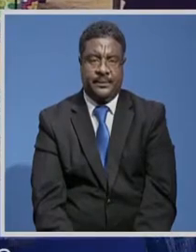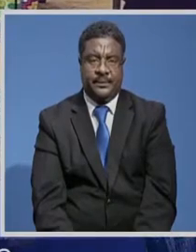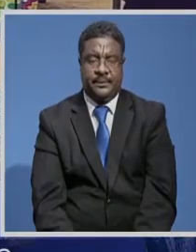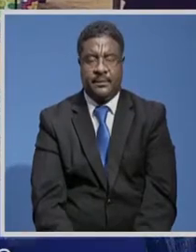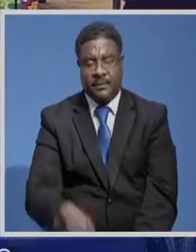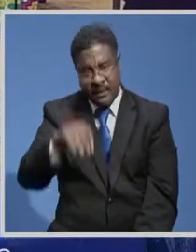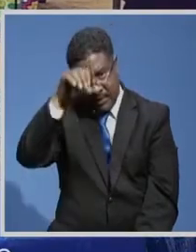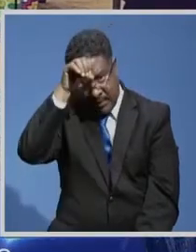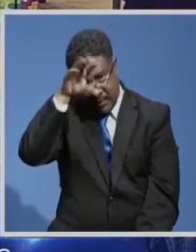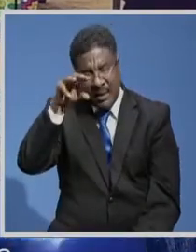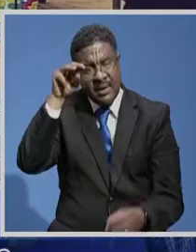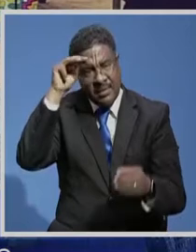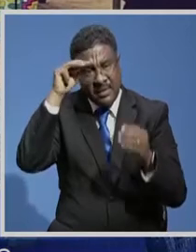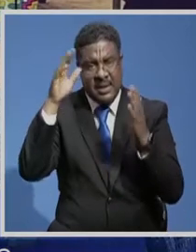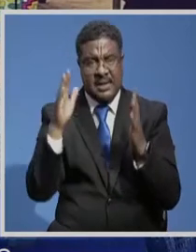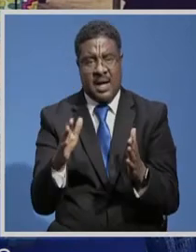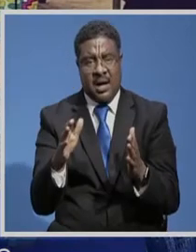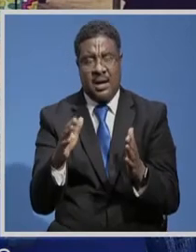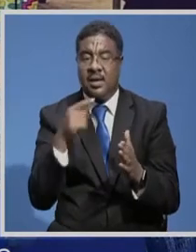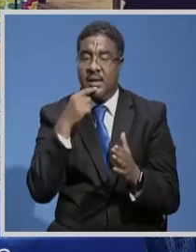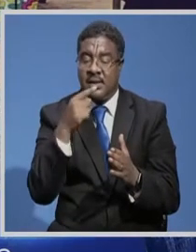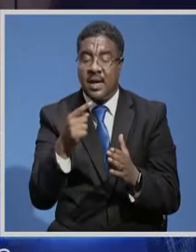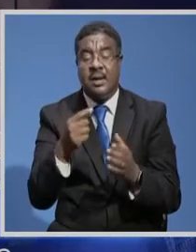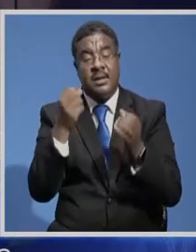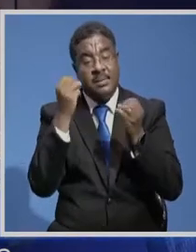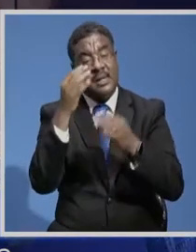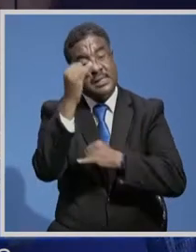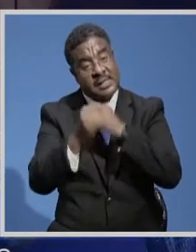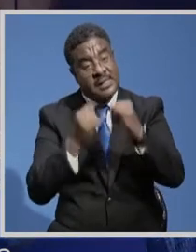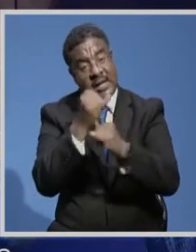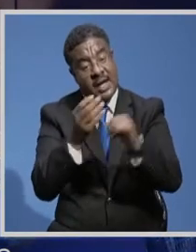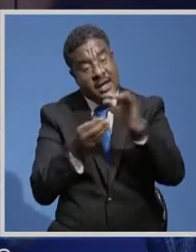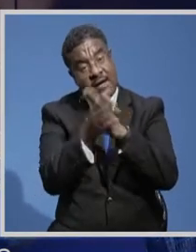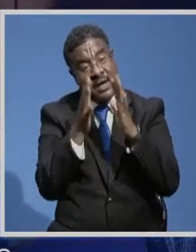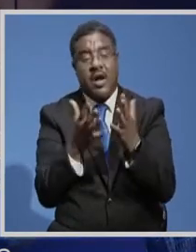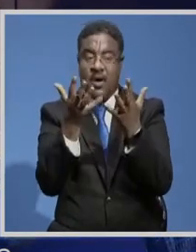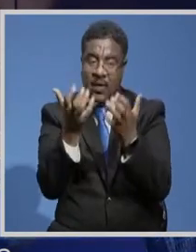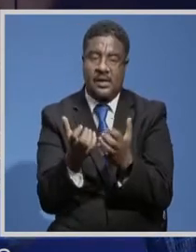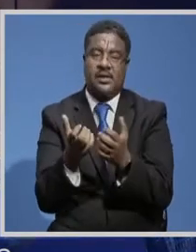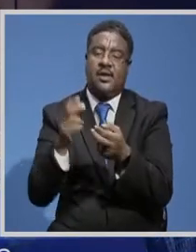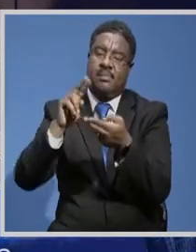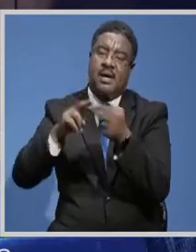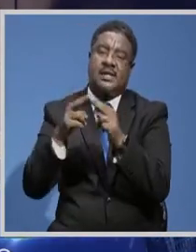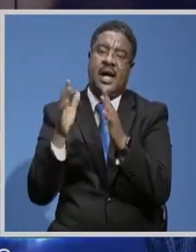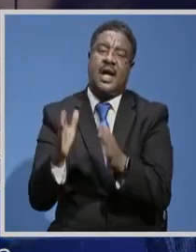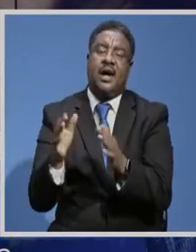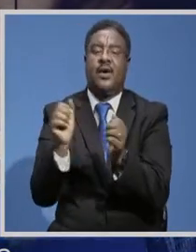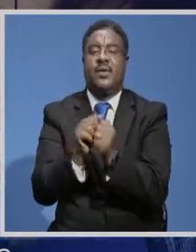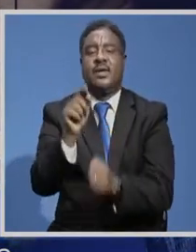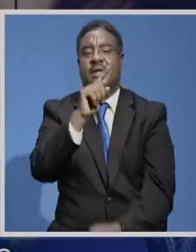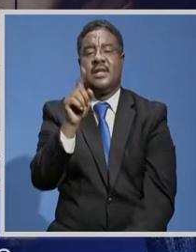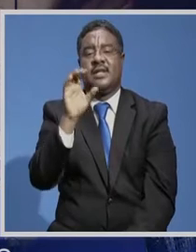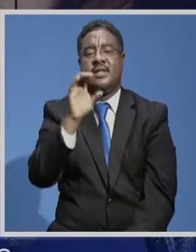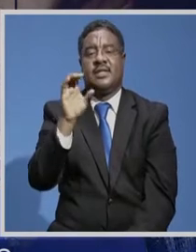Mines Minister Richard Musuka has disclosed that a number of international investors have expressed interest to partner with Zccm-Ih in